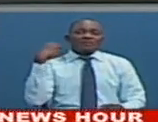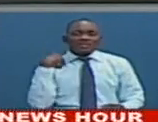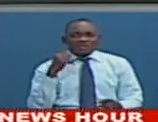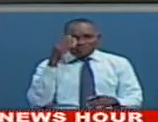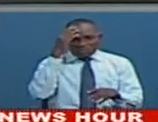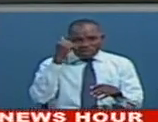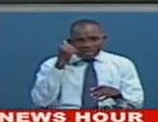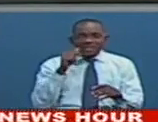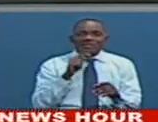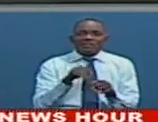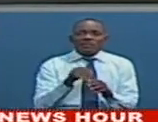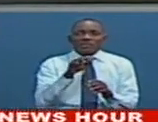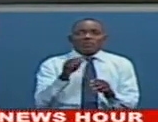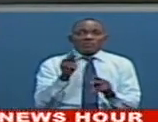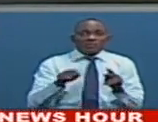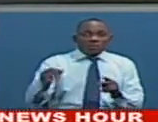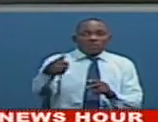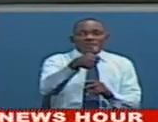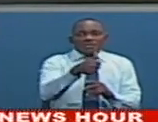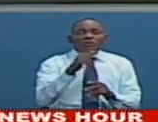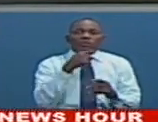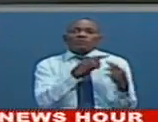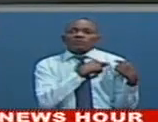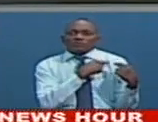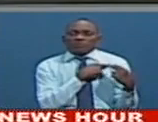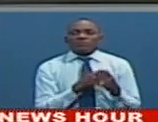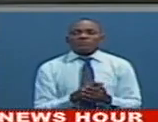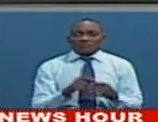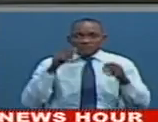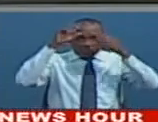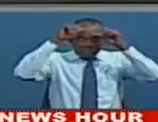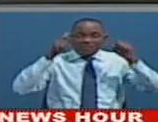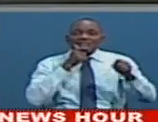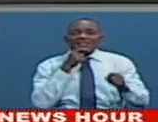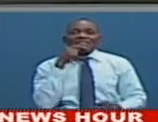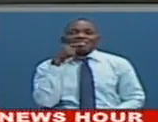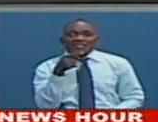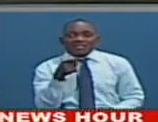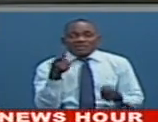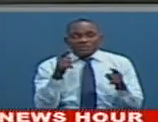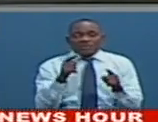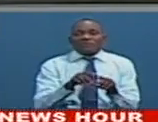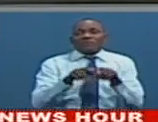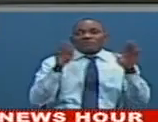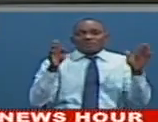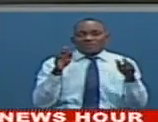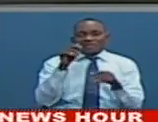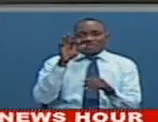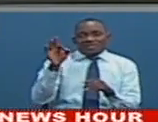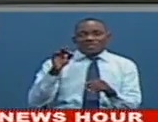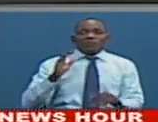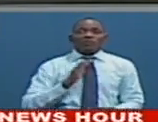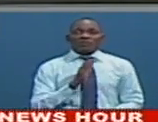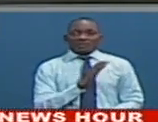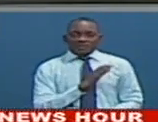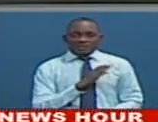since it is in the remit of the Commission of Enquiry. President Akufo Addo made the statement when he inaugurated a 9-member